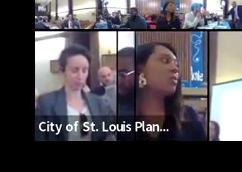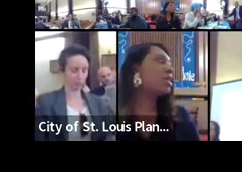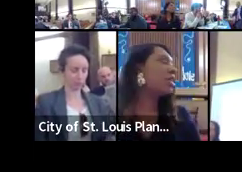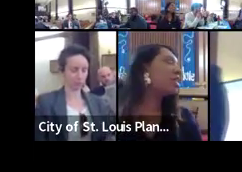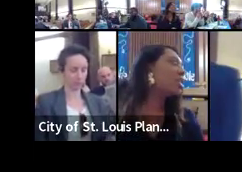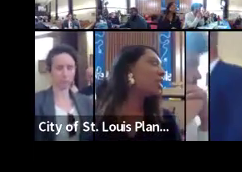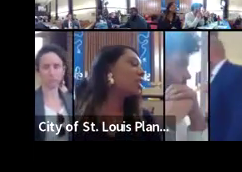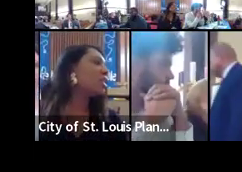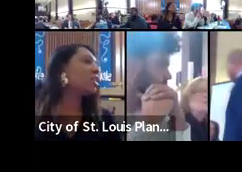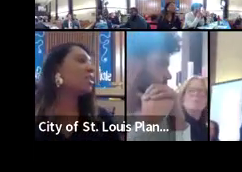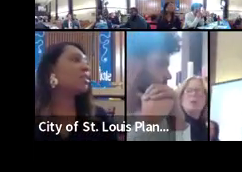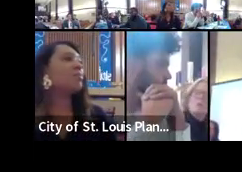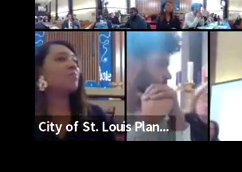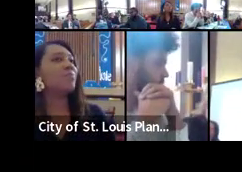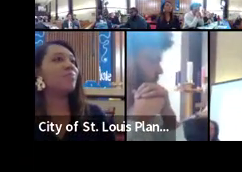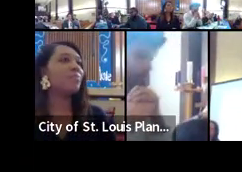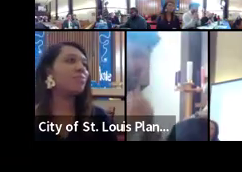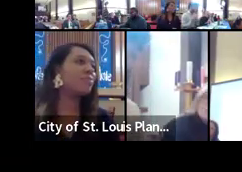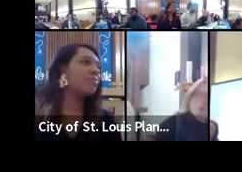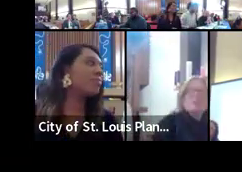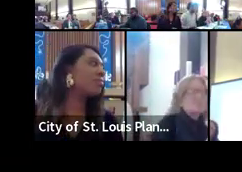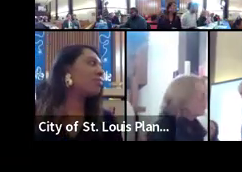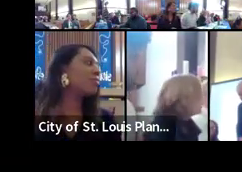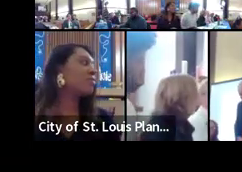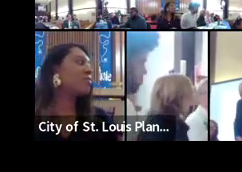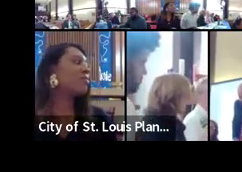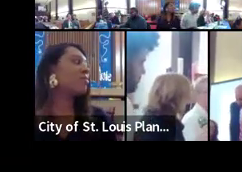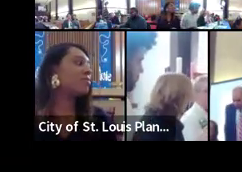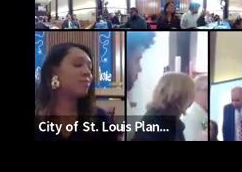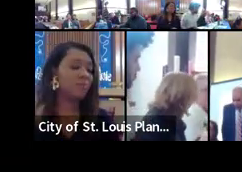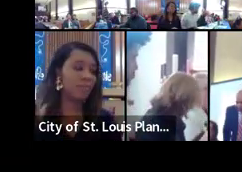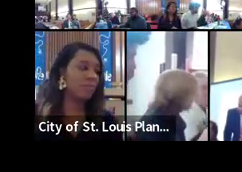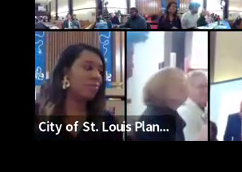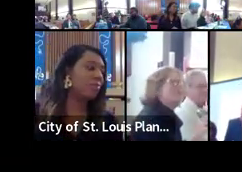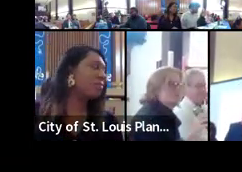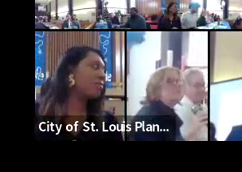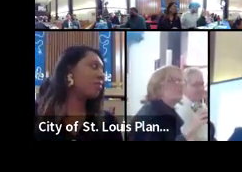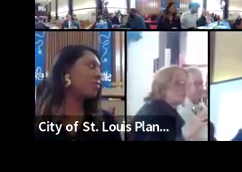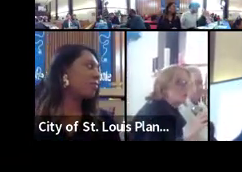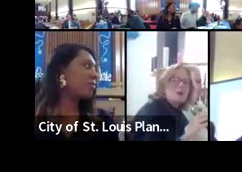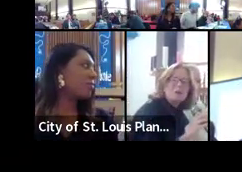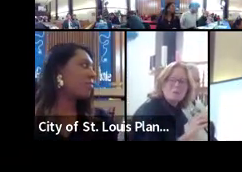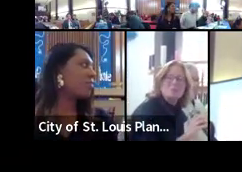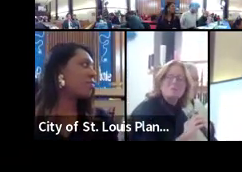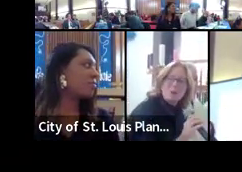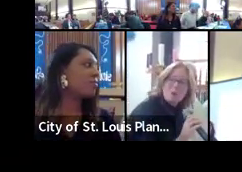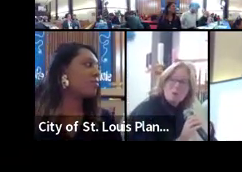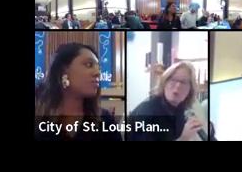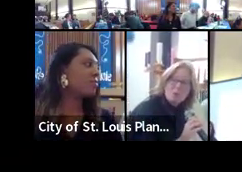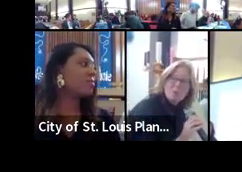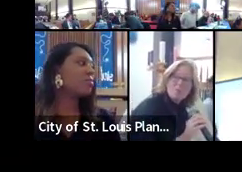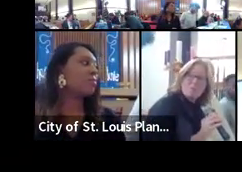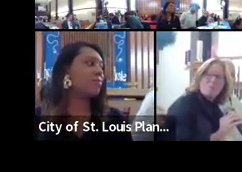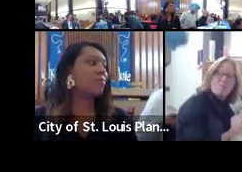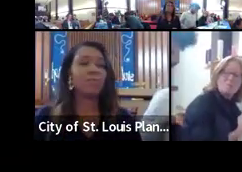So move. Second. All right. Motion by Alderwoman Sarnier, second by Commissioner Fowler.